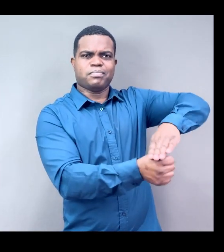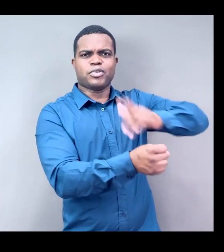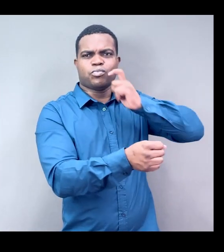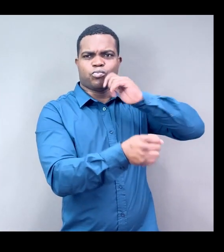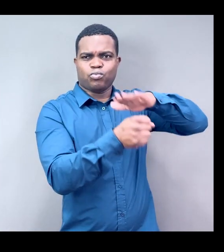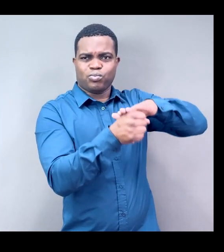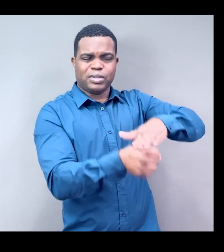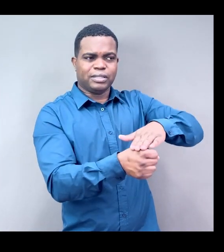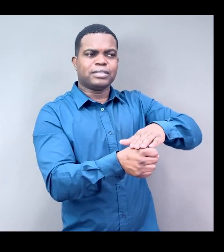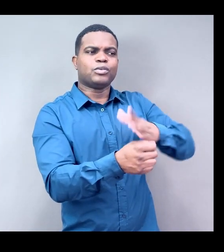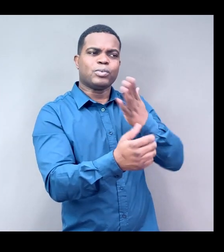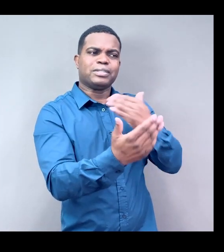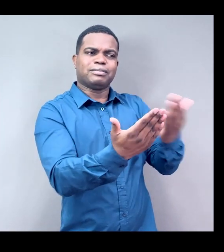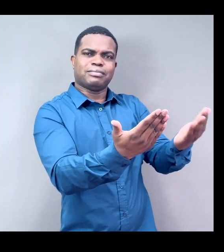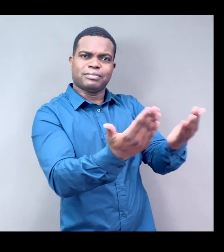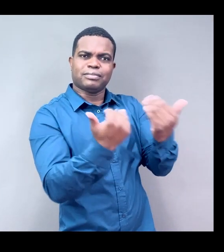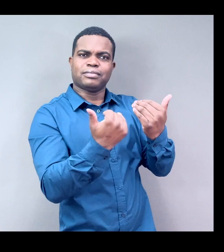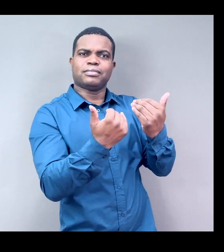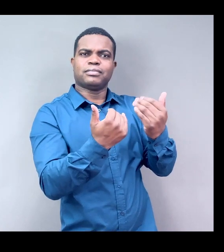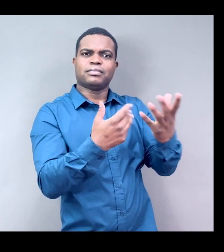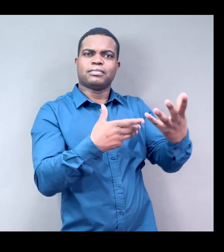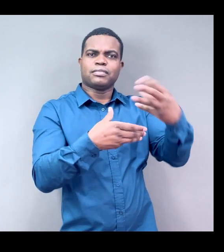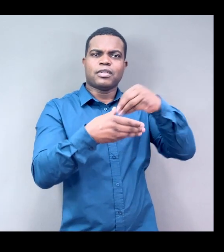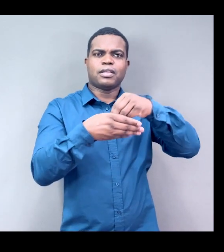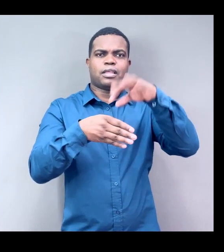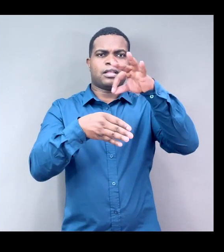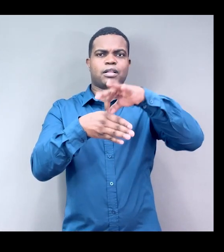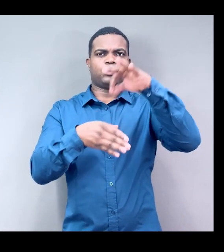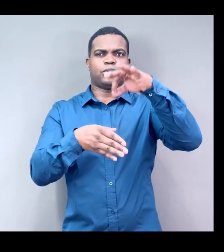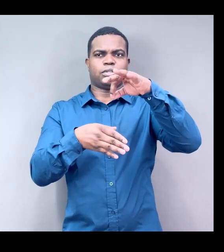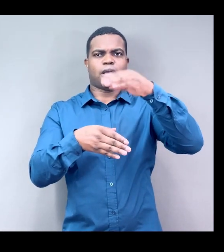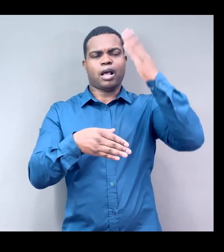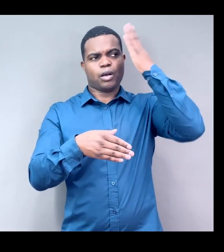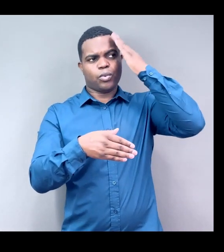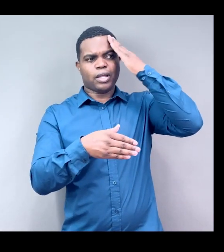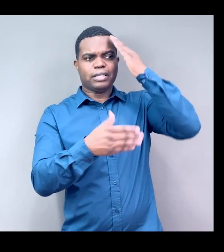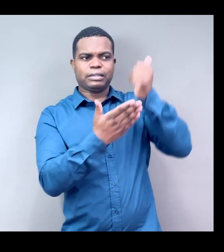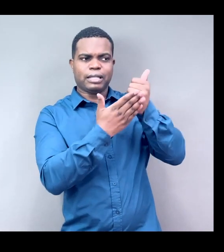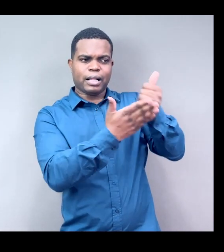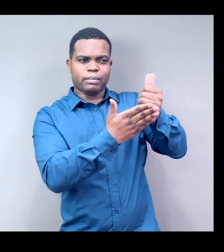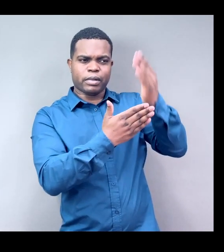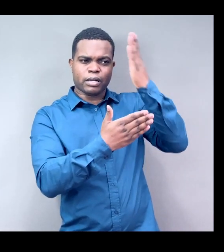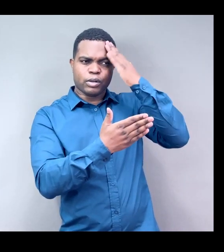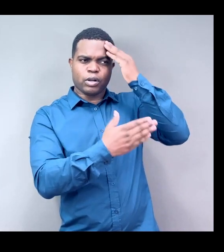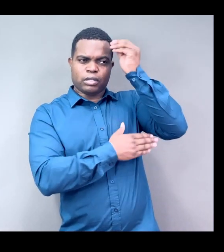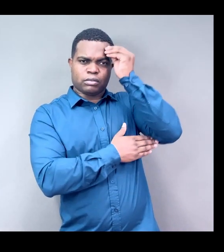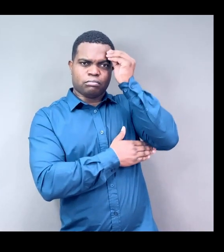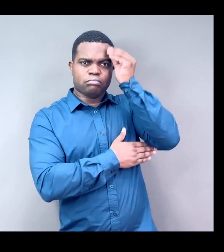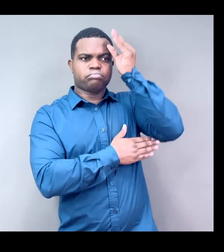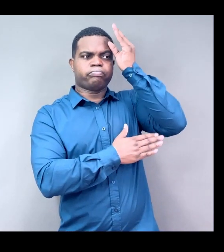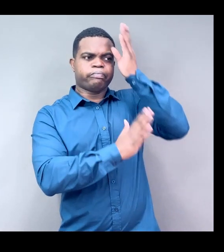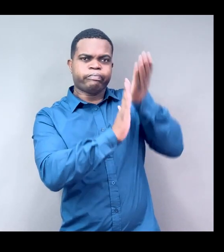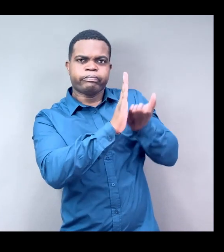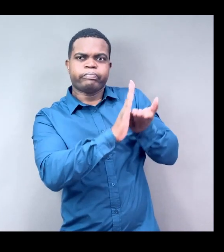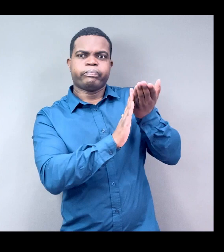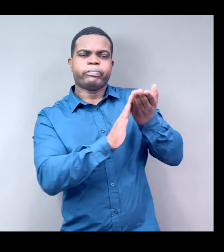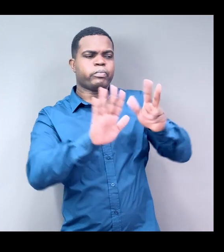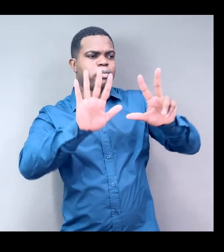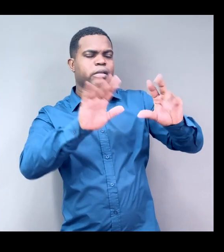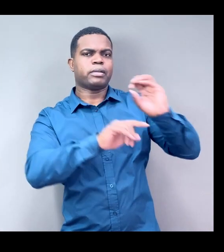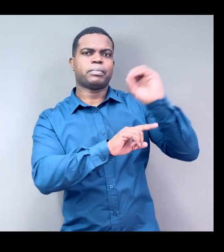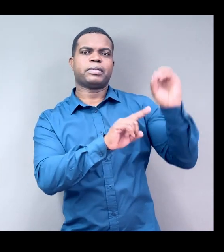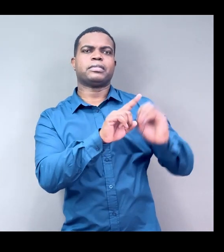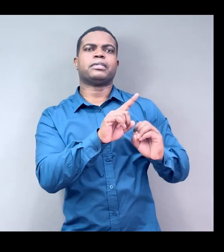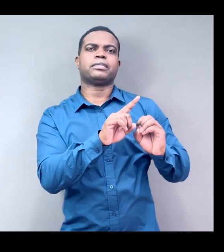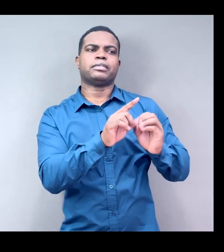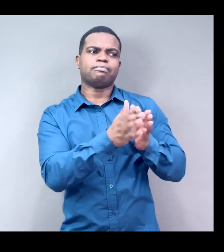and racialized communities to vote during the EP election. So if you are increasing their